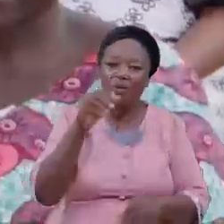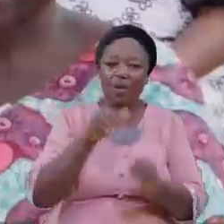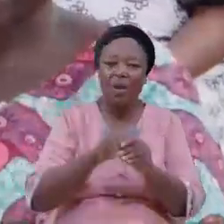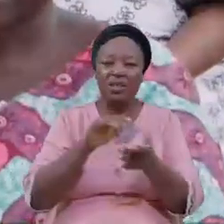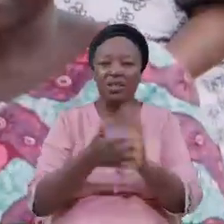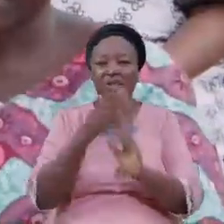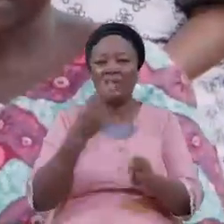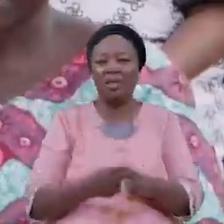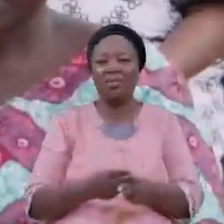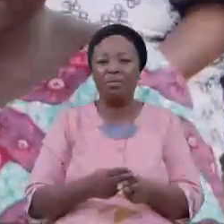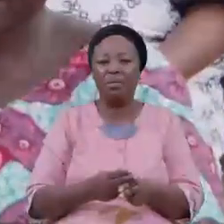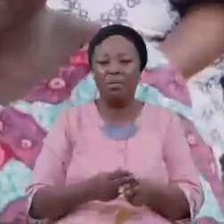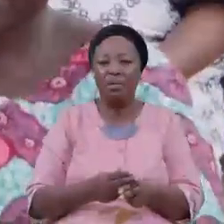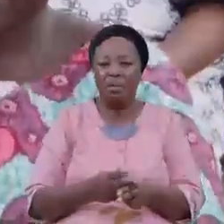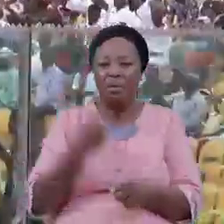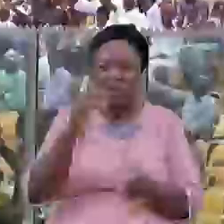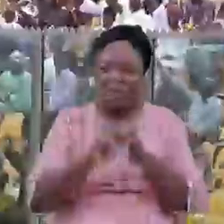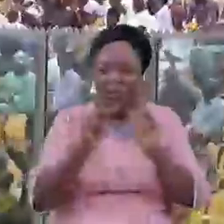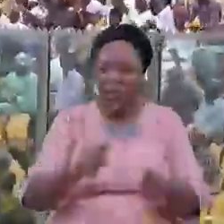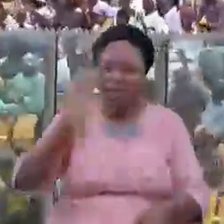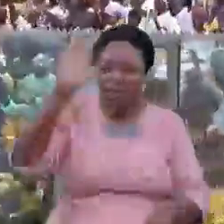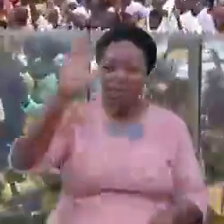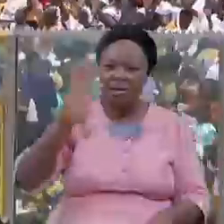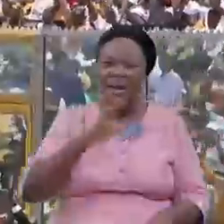What am I talking to? I said, blessed are you.